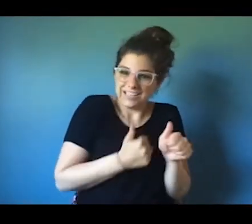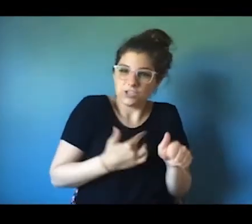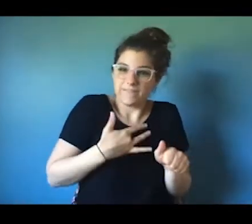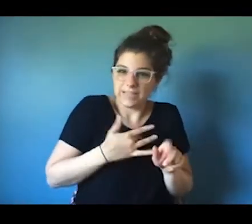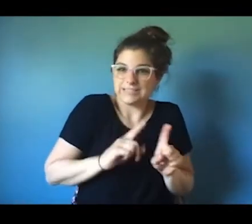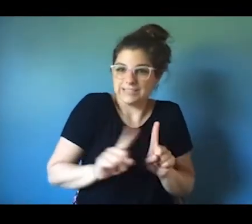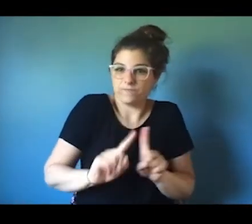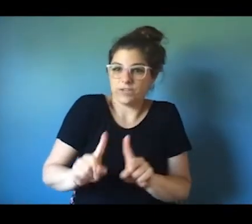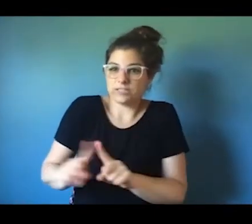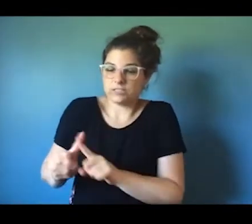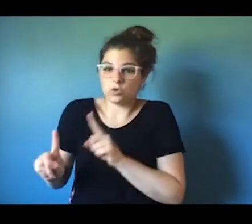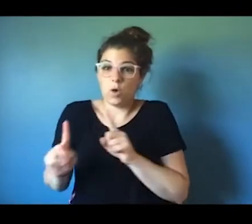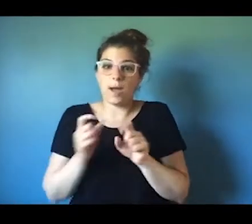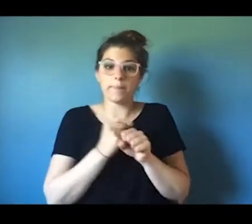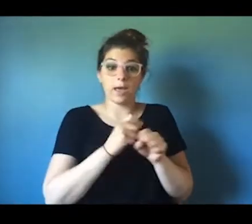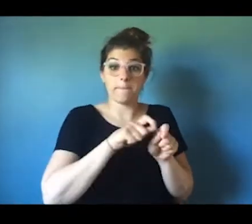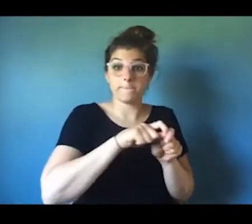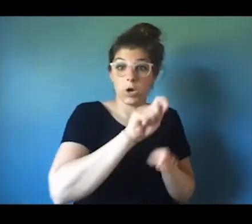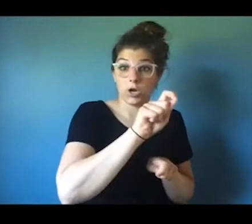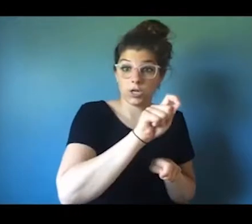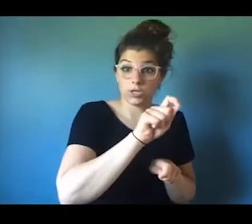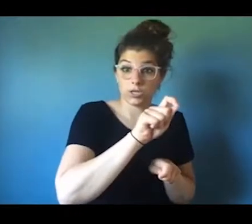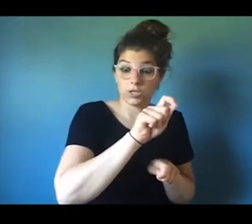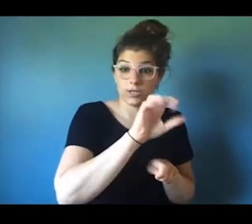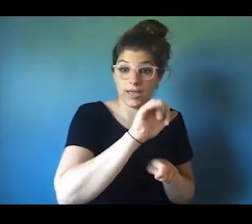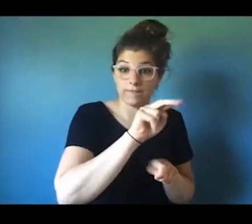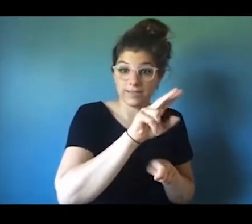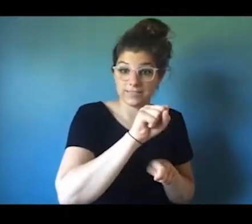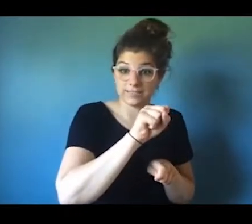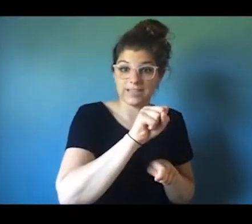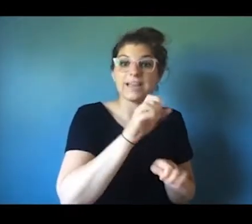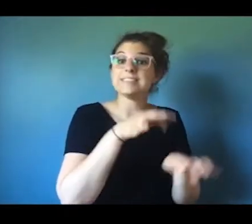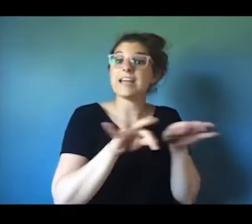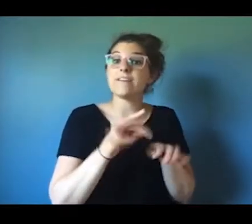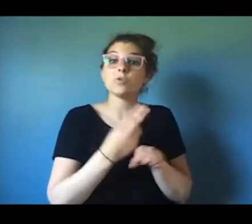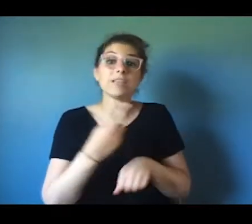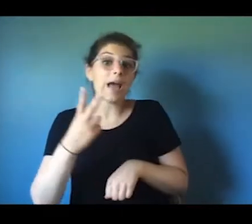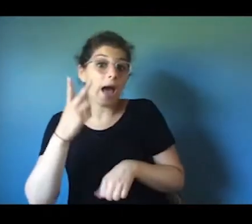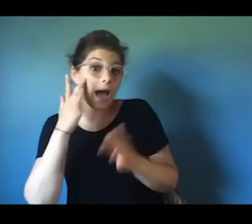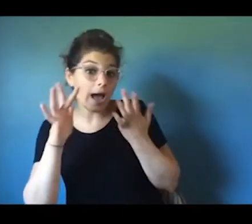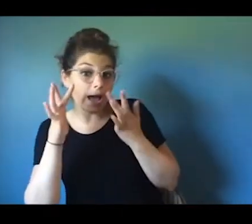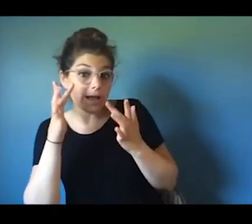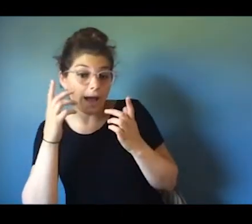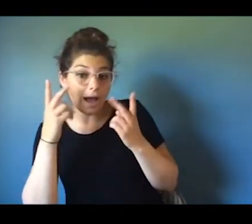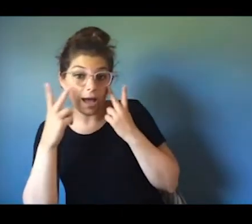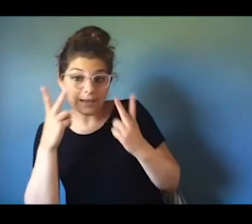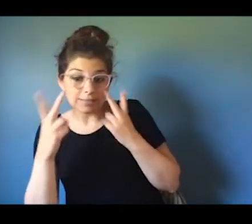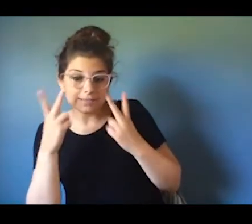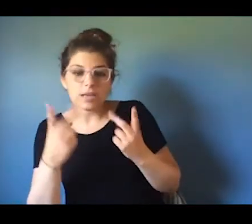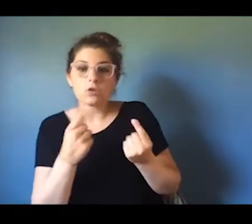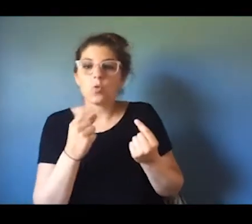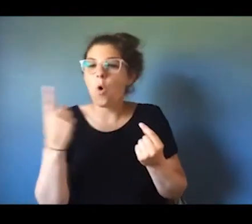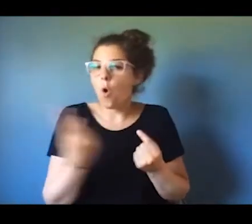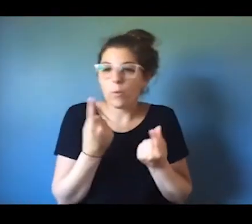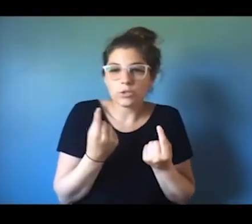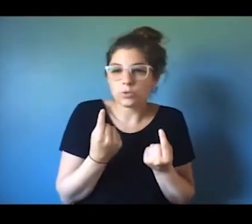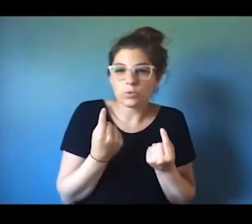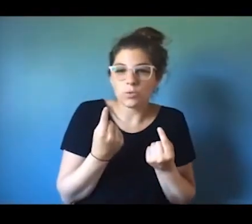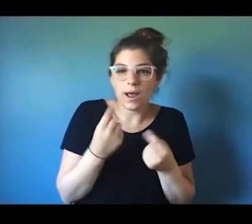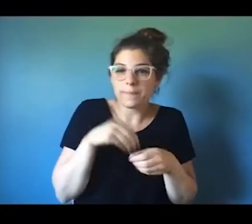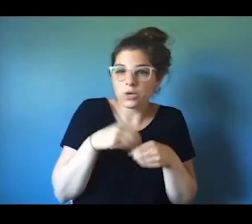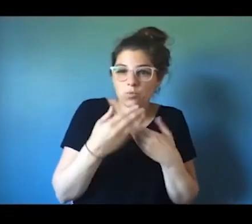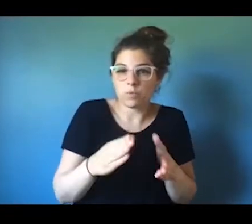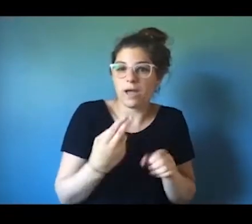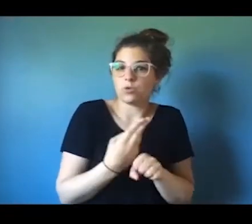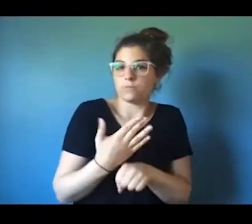I use paints that I can touch and feel, and they each feel a little bit different. So I can make a mark on a canvas, and instead of using my eyes to know where I